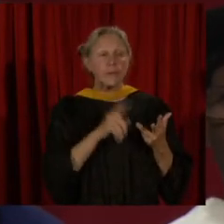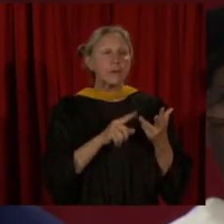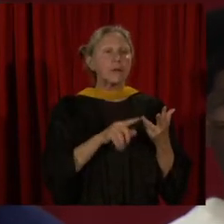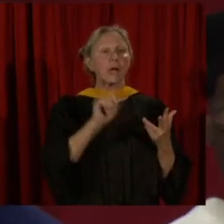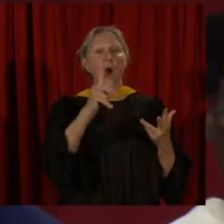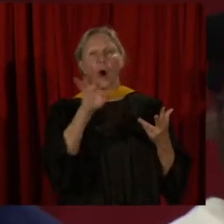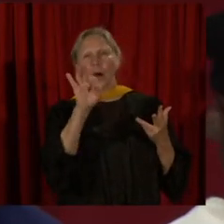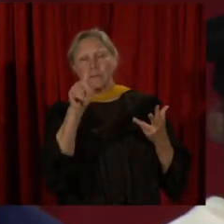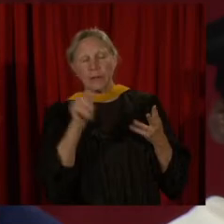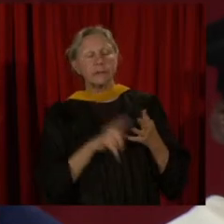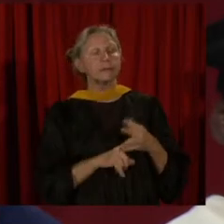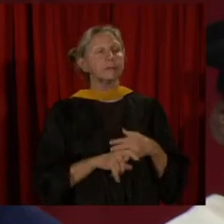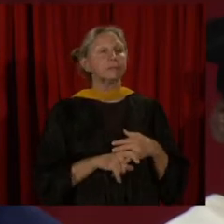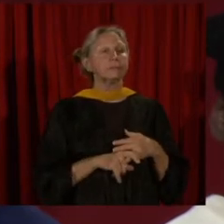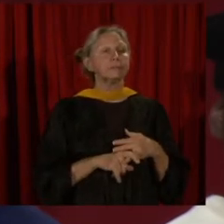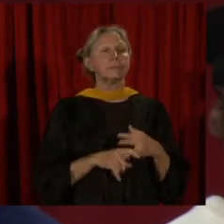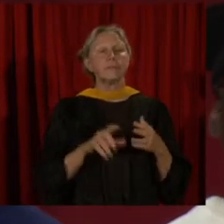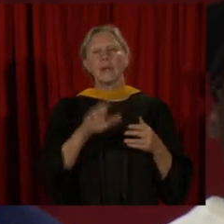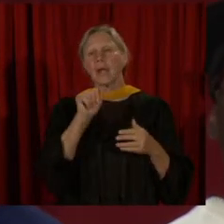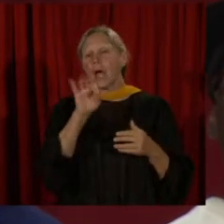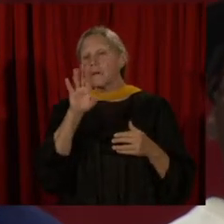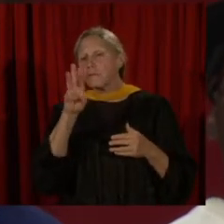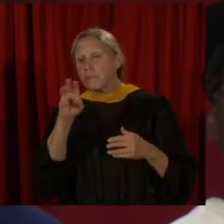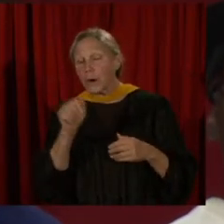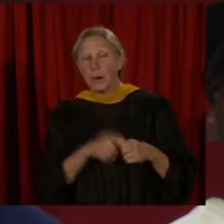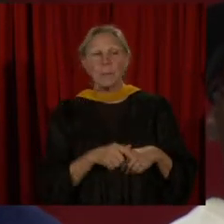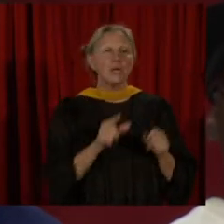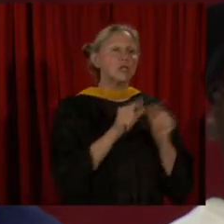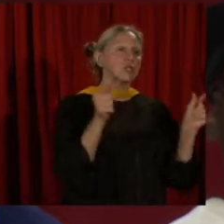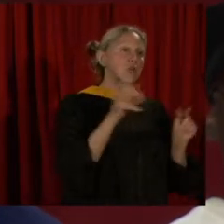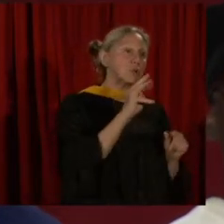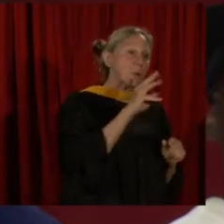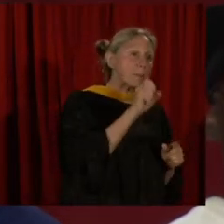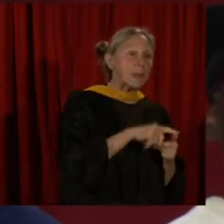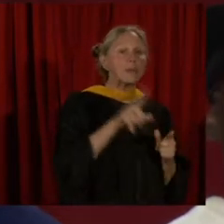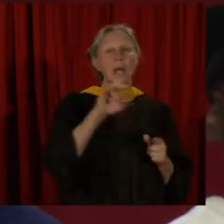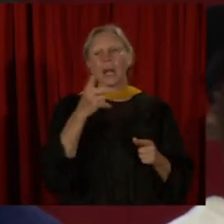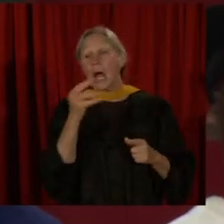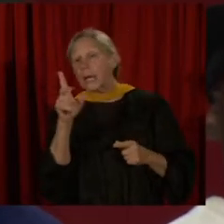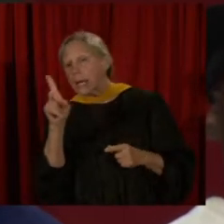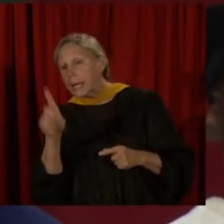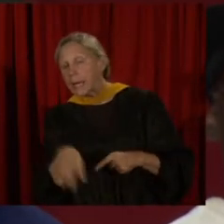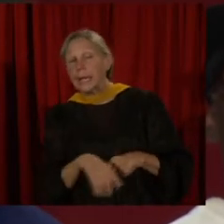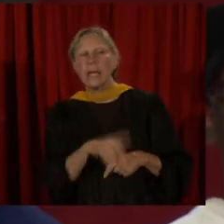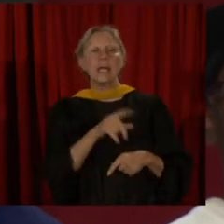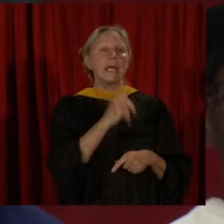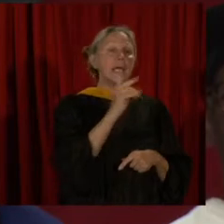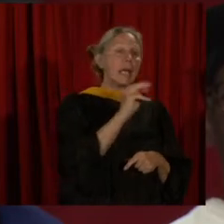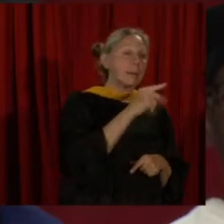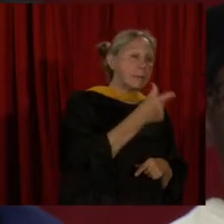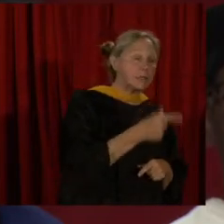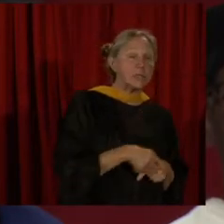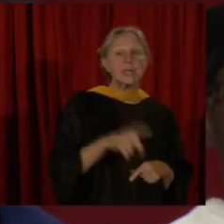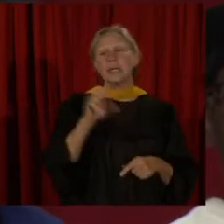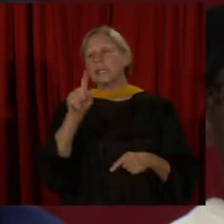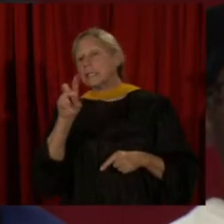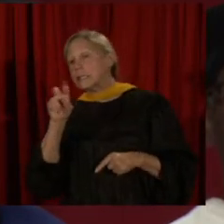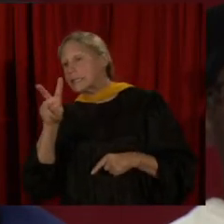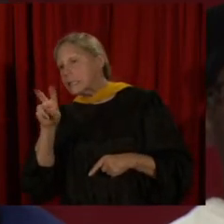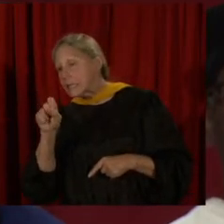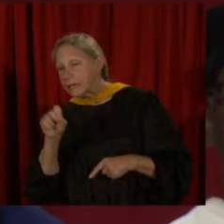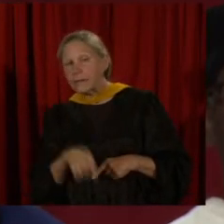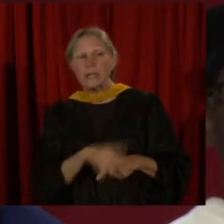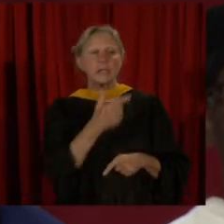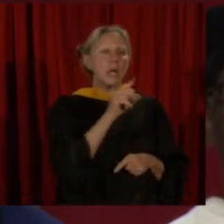ArcBest, Affirma Consulting, General Mills, Lockheed Martin, KPMG, Stevens Inc.,